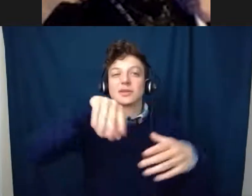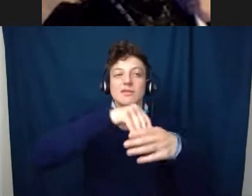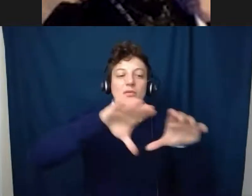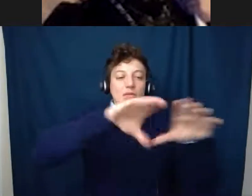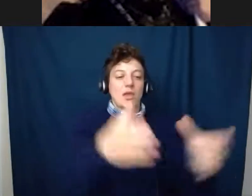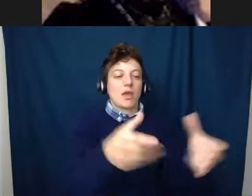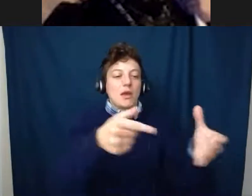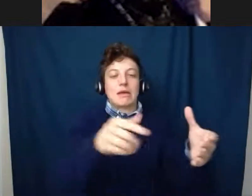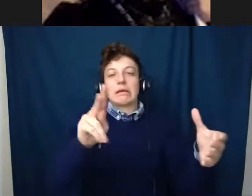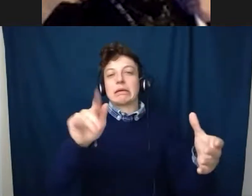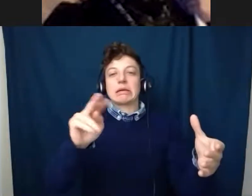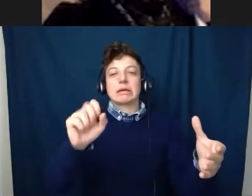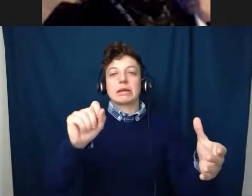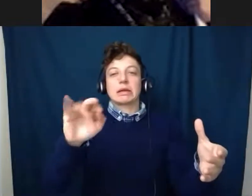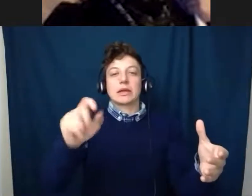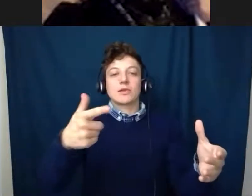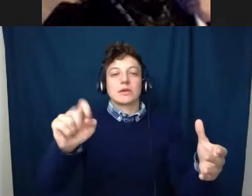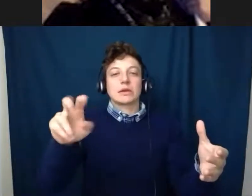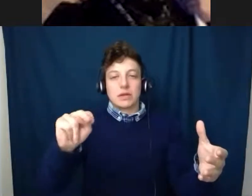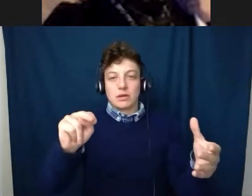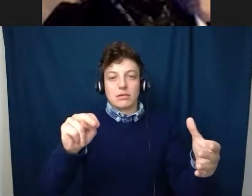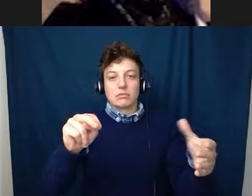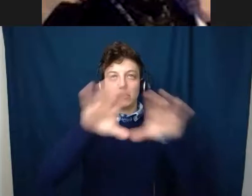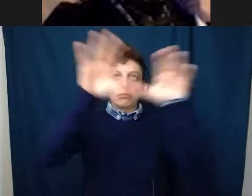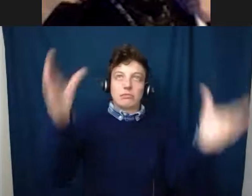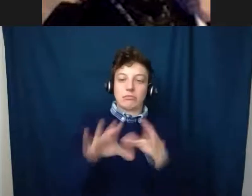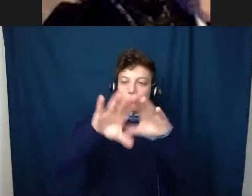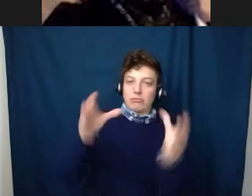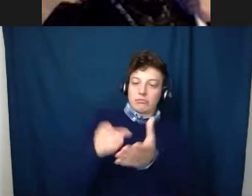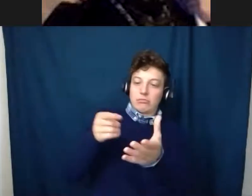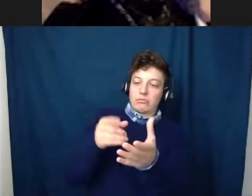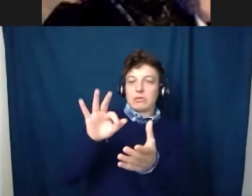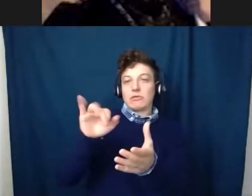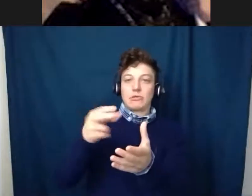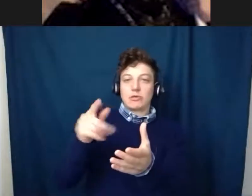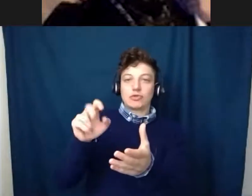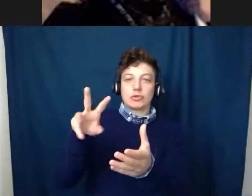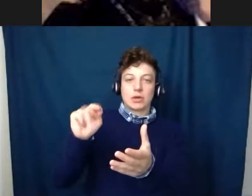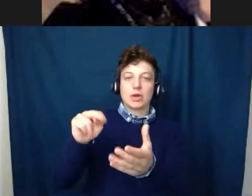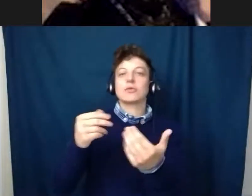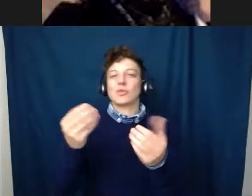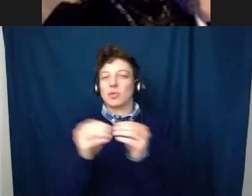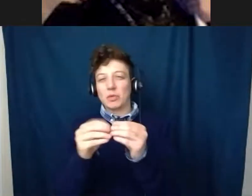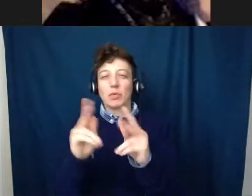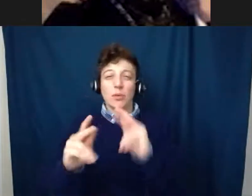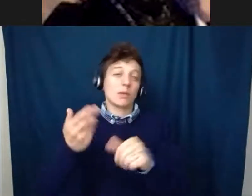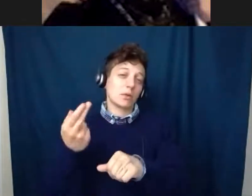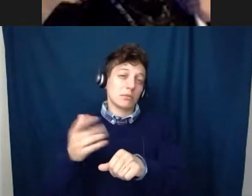and we border on the areas that are that have a higher density of people who use drugs. So